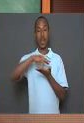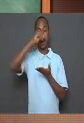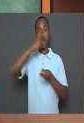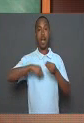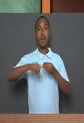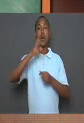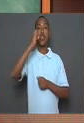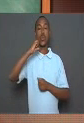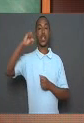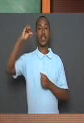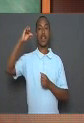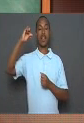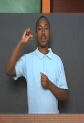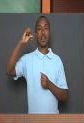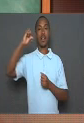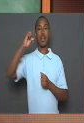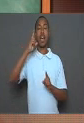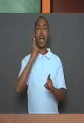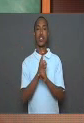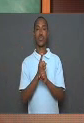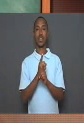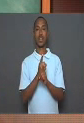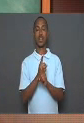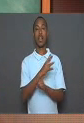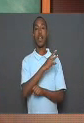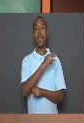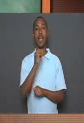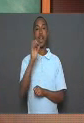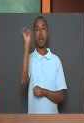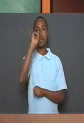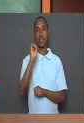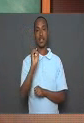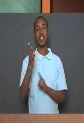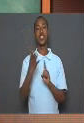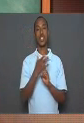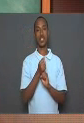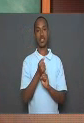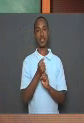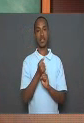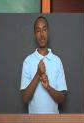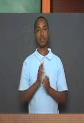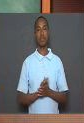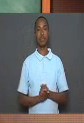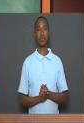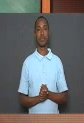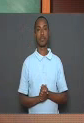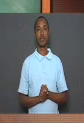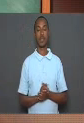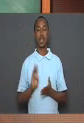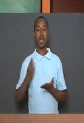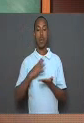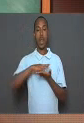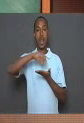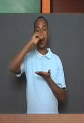about theoretical, actual, and percentage yields. We